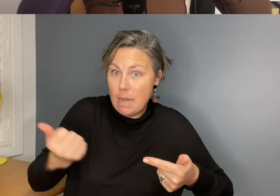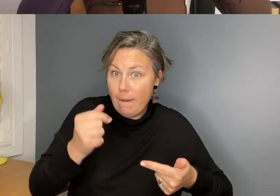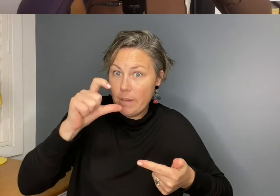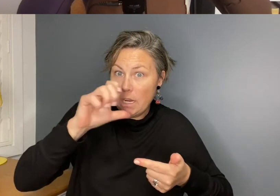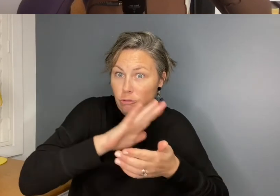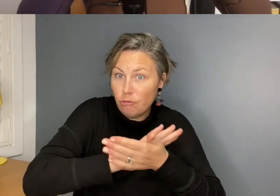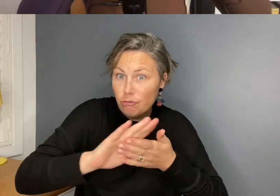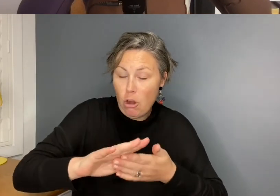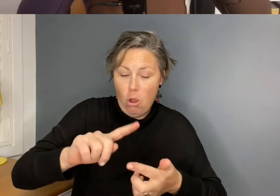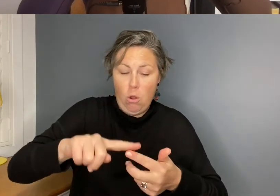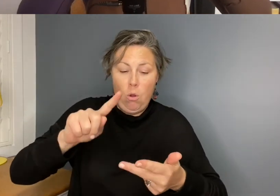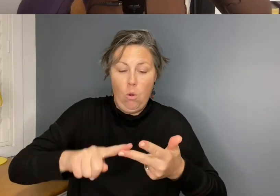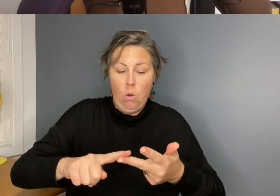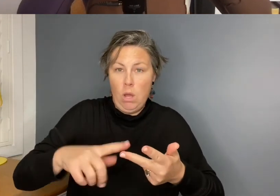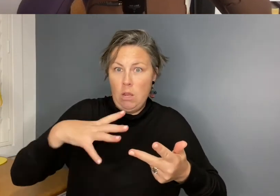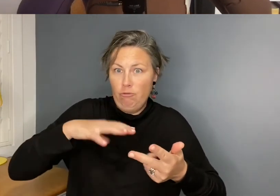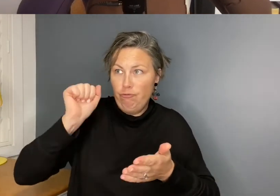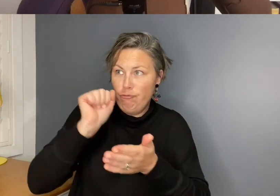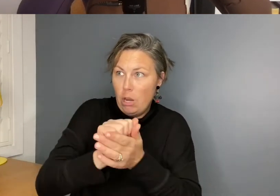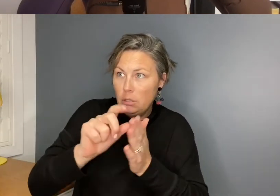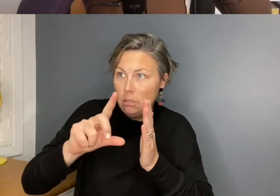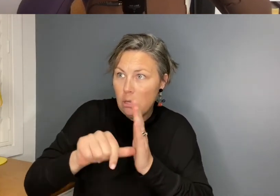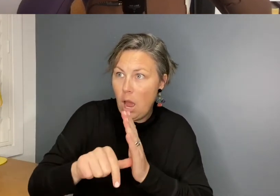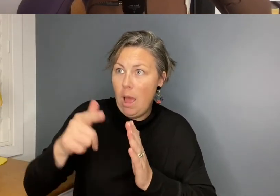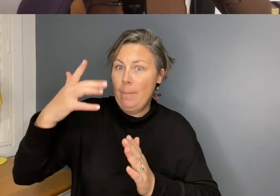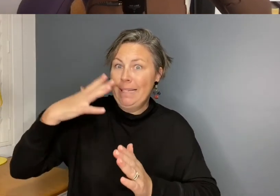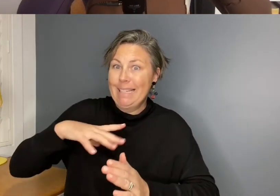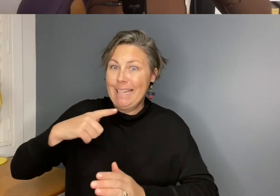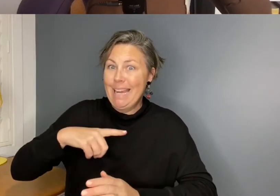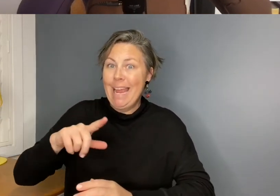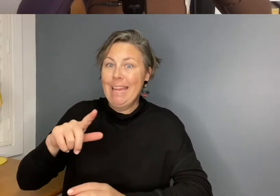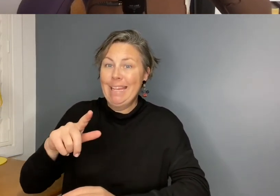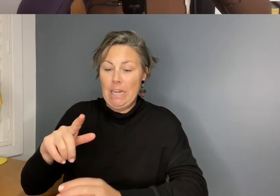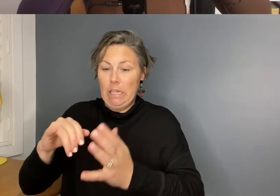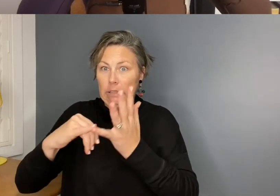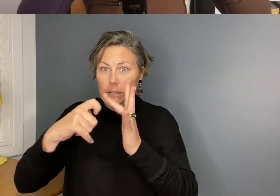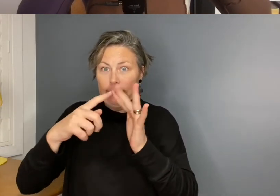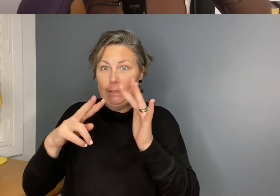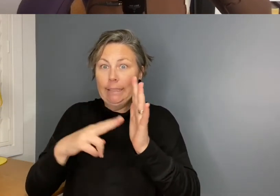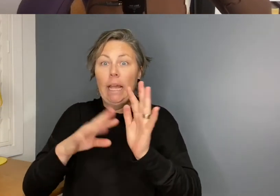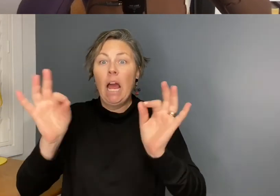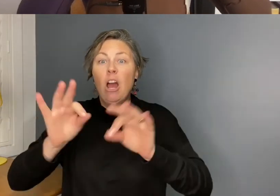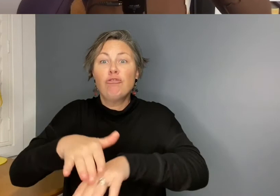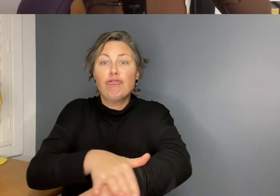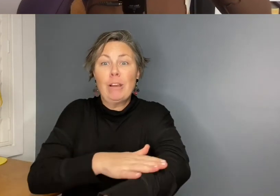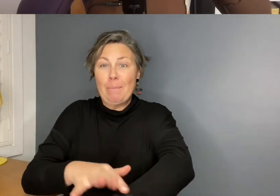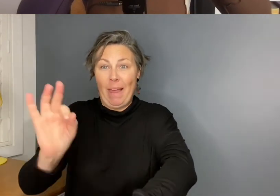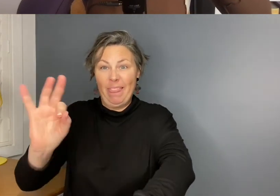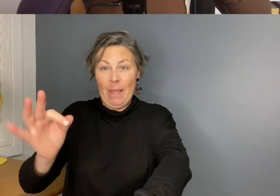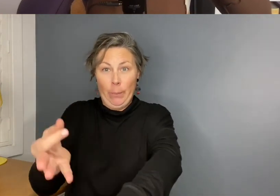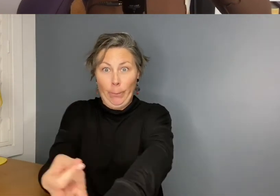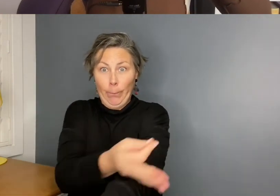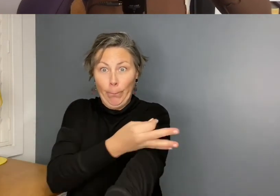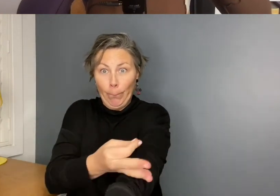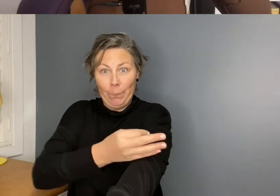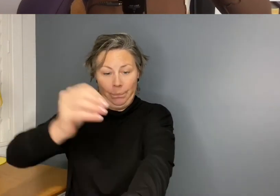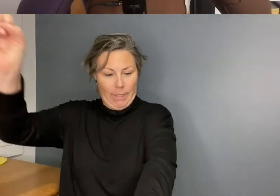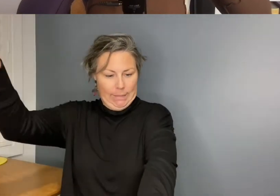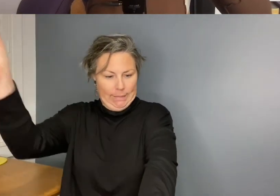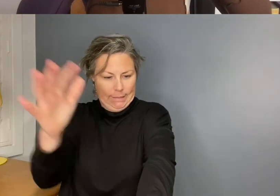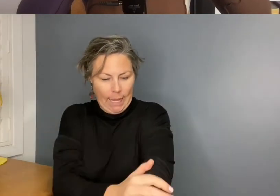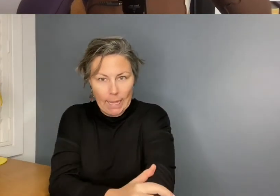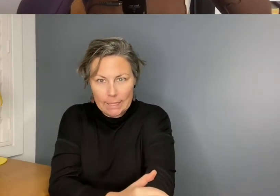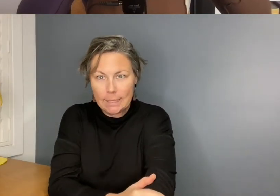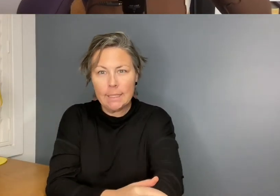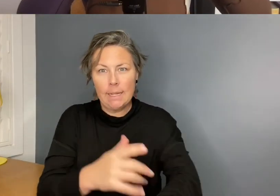of year. It has to be on skin that is not covered up. And then you've got that fine